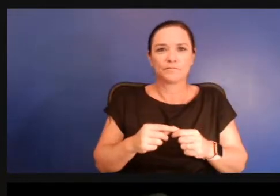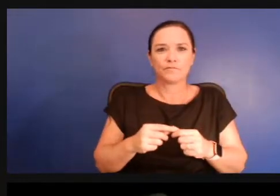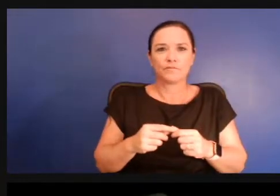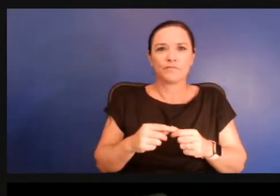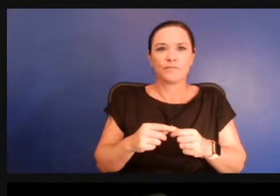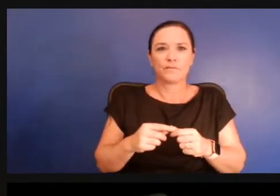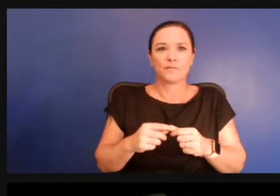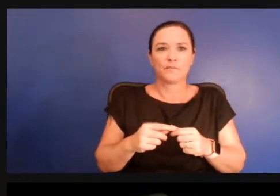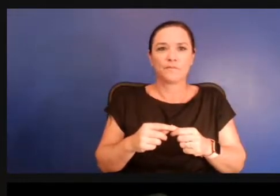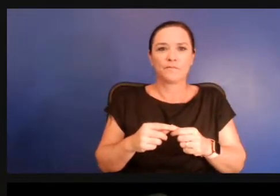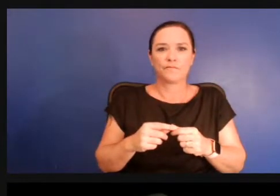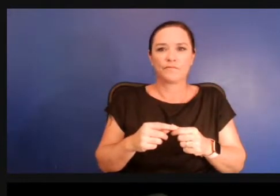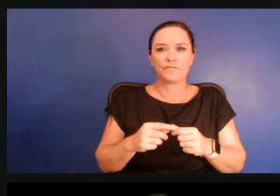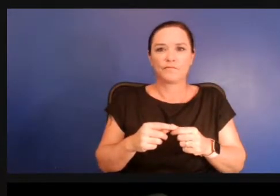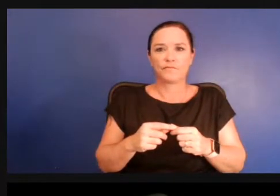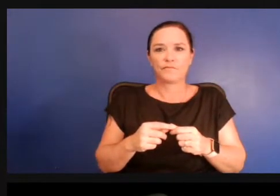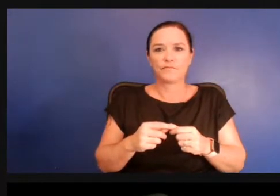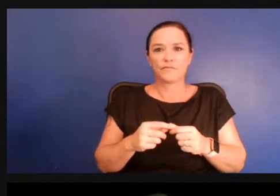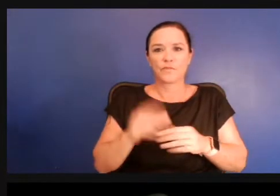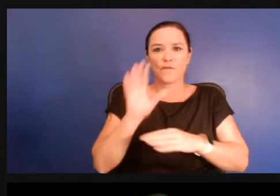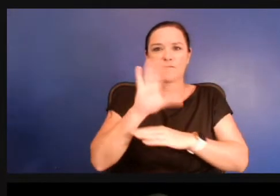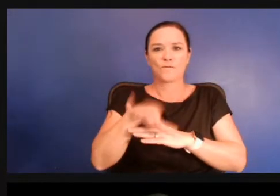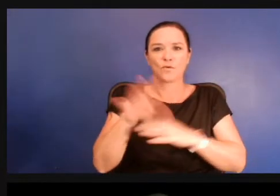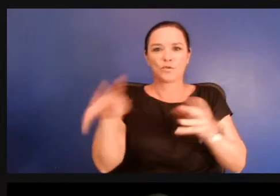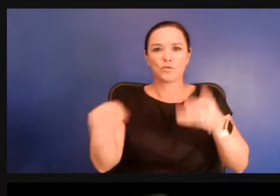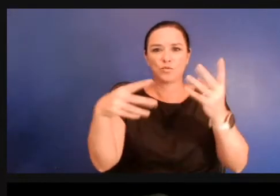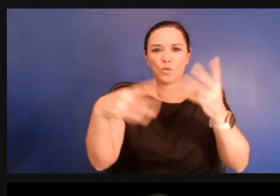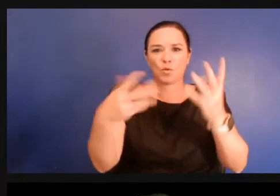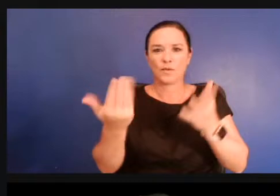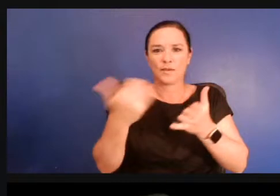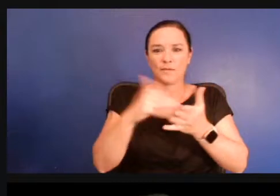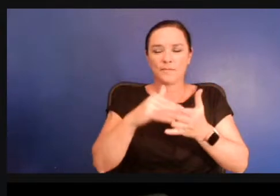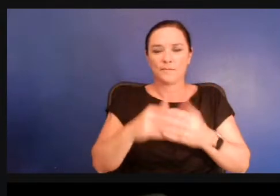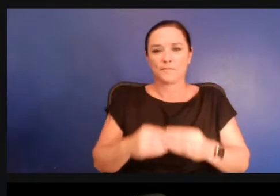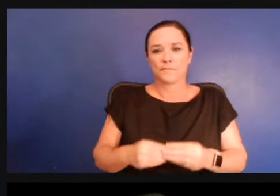Let's force this to reload.